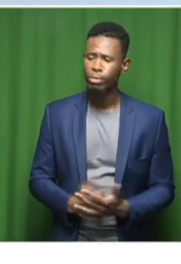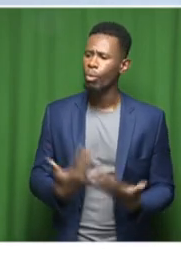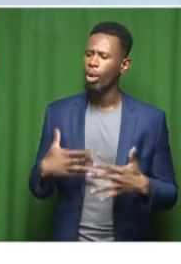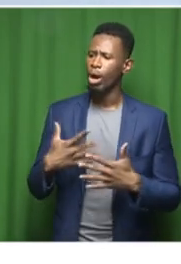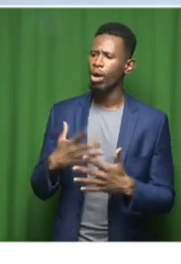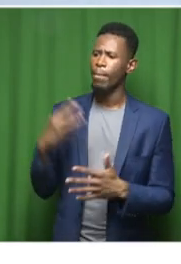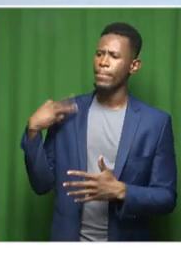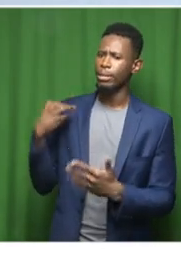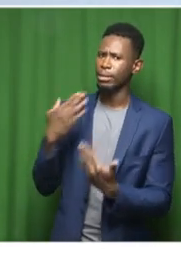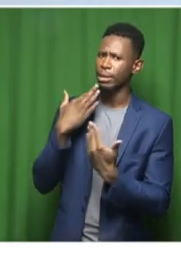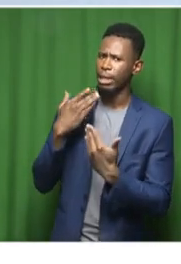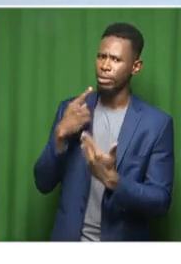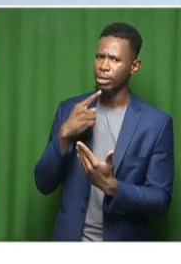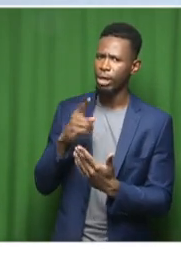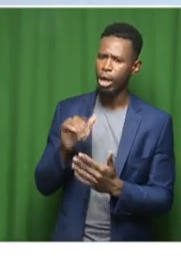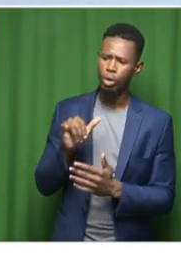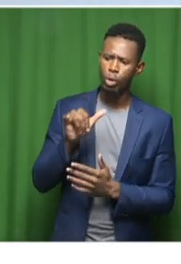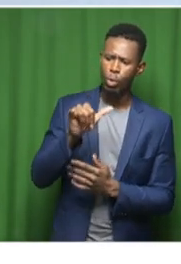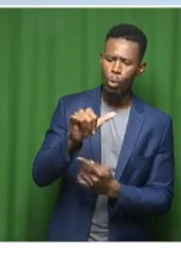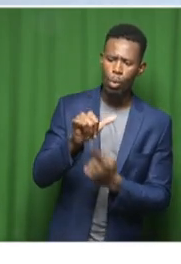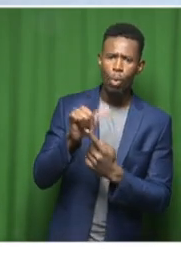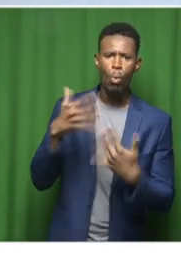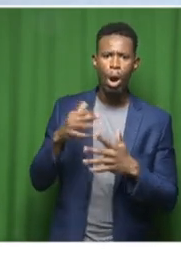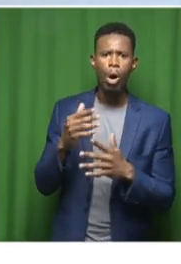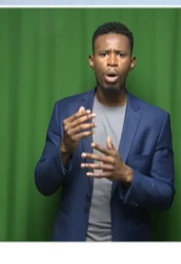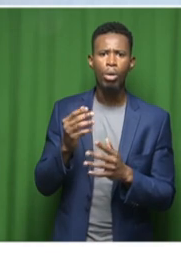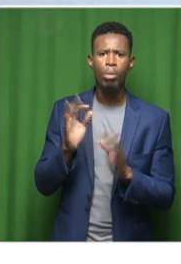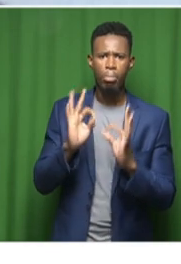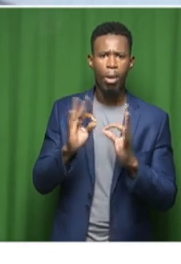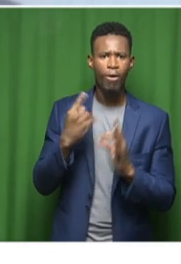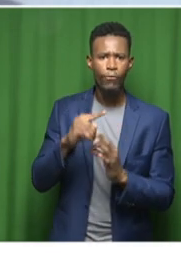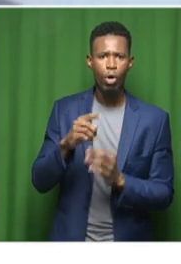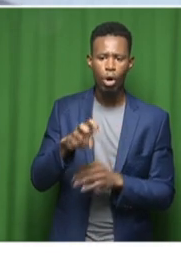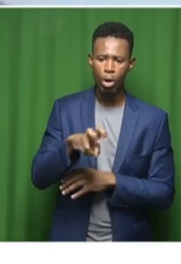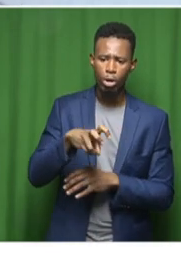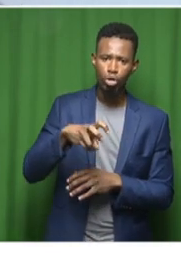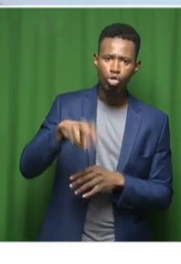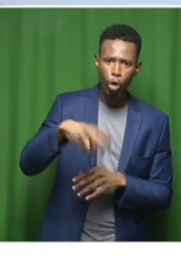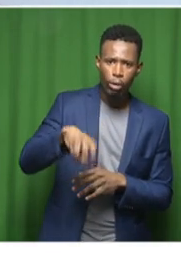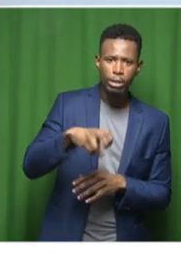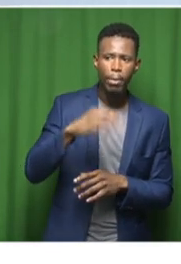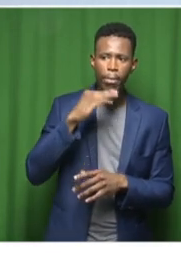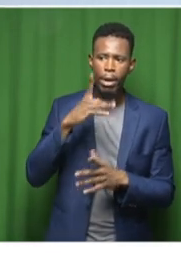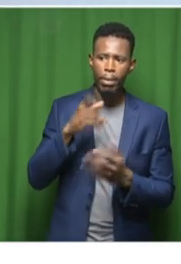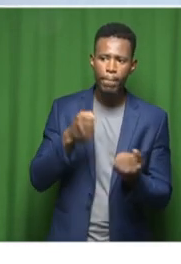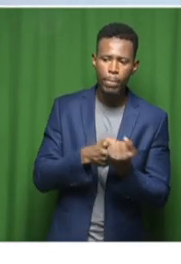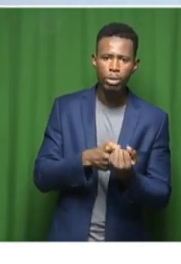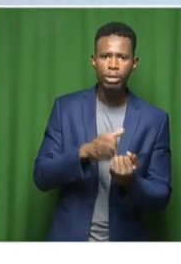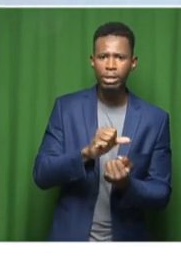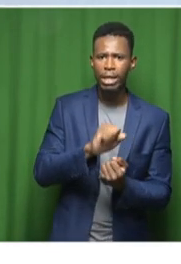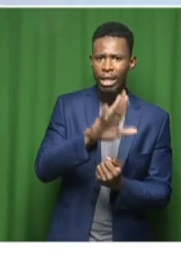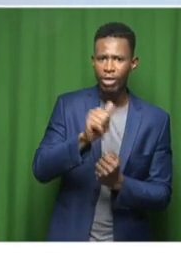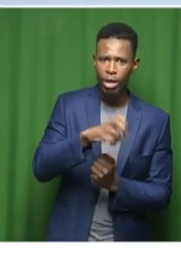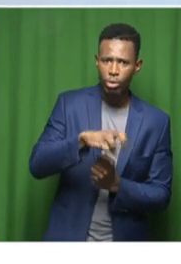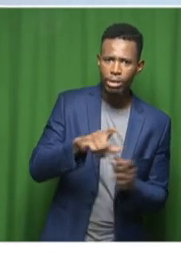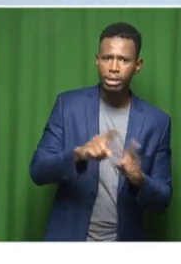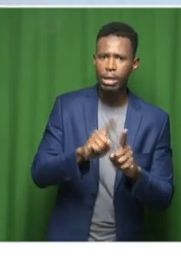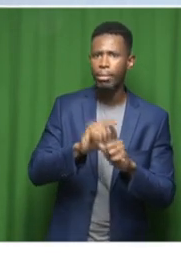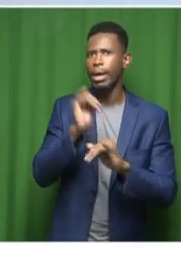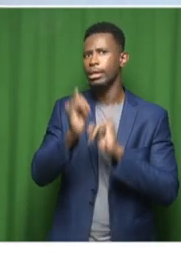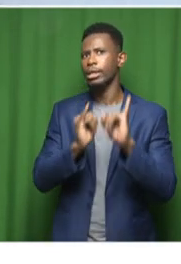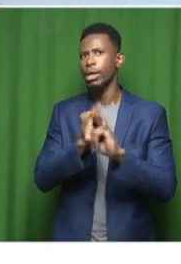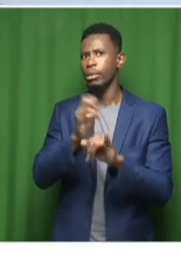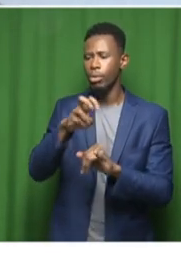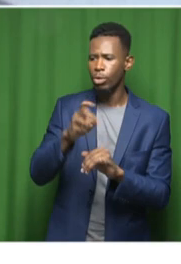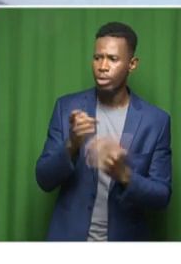a catalyst to boosting tourism, both international and local tourism. You've made an example of, the importance of flying